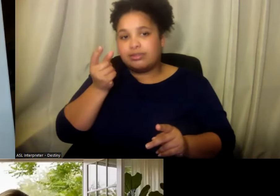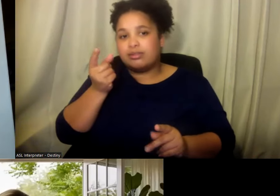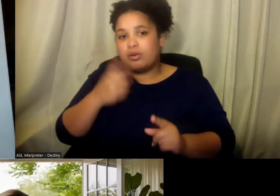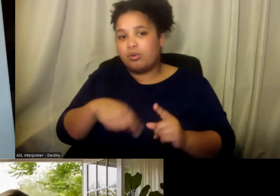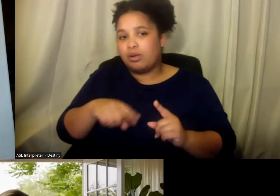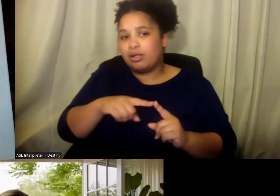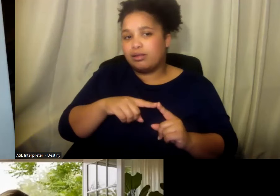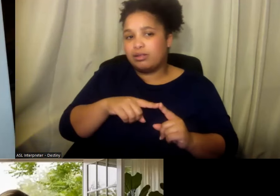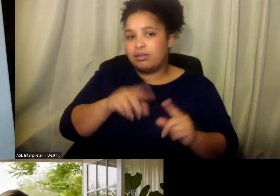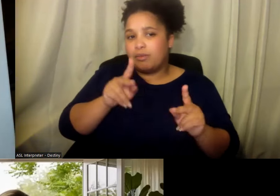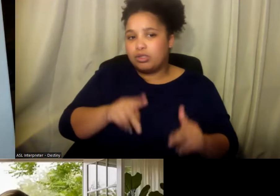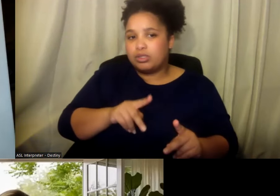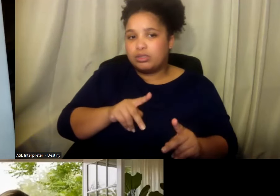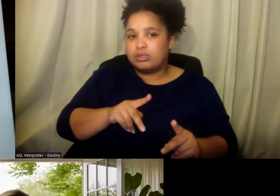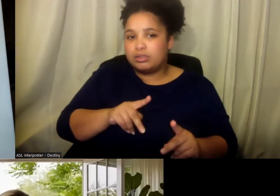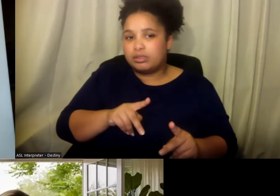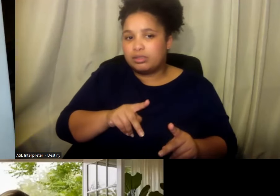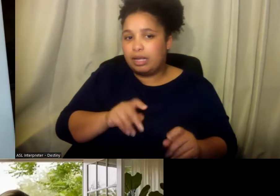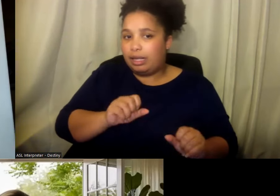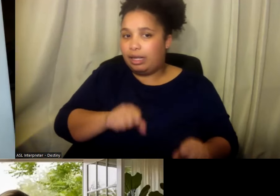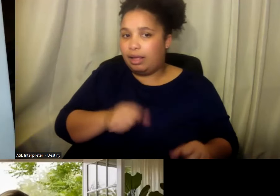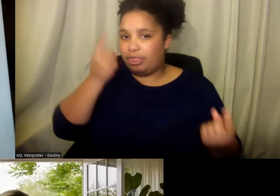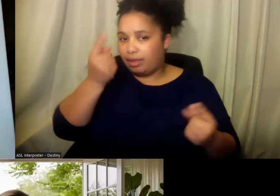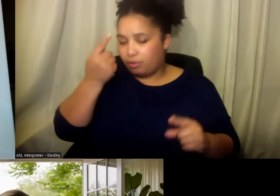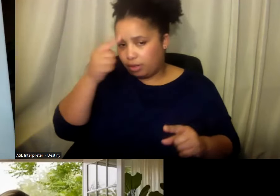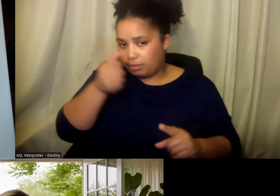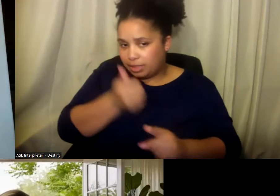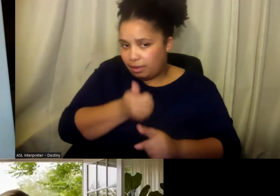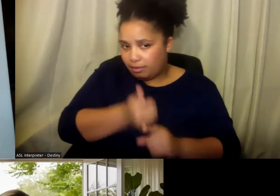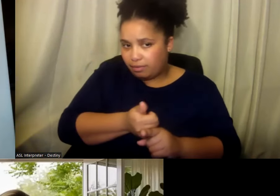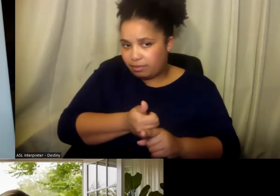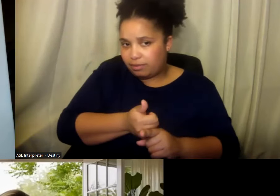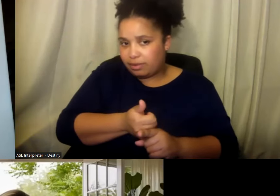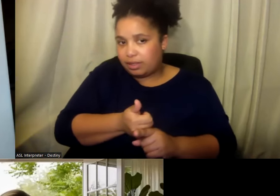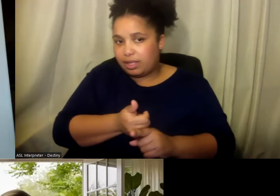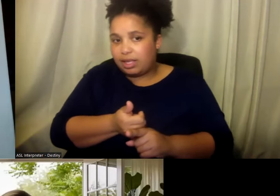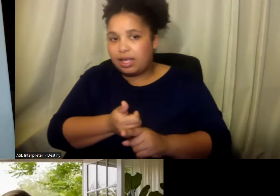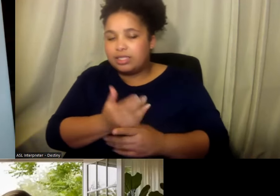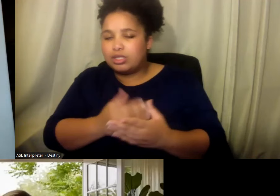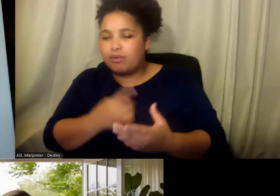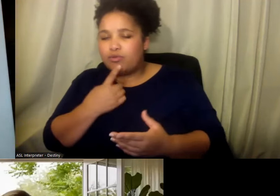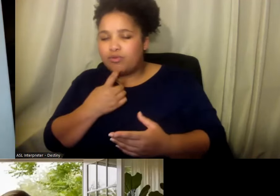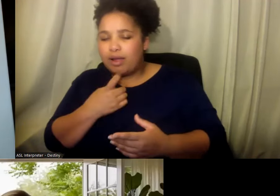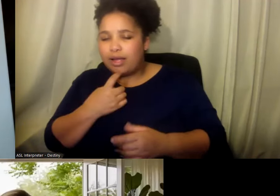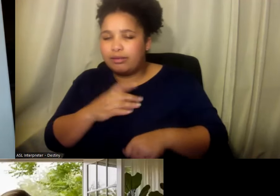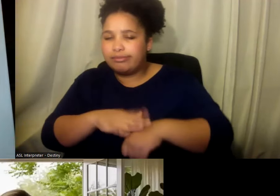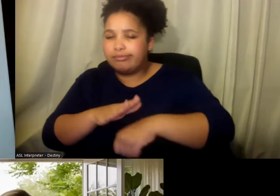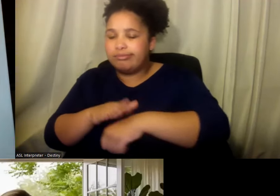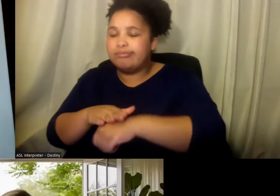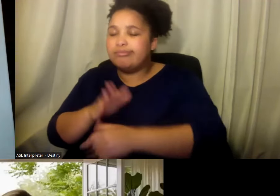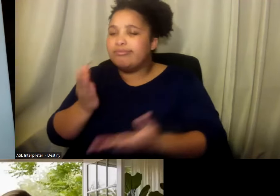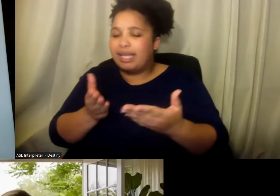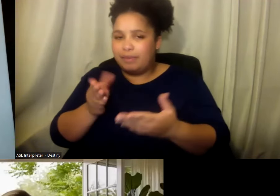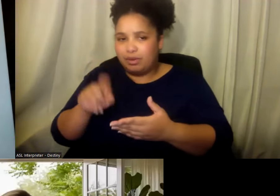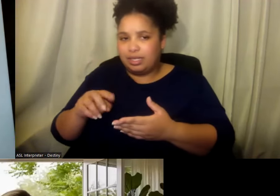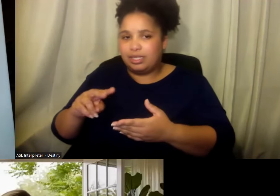when the person is able to think for themselves, and when one should be, what are some red flags for a time when maybe there should